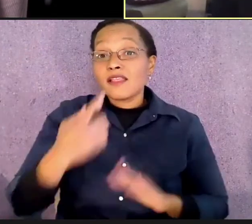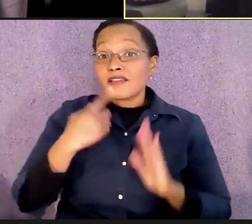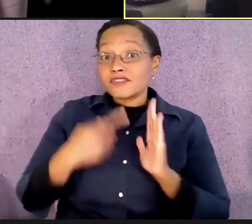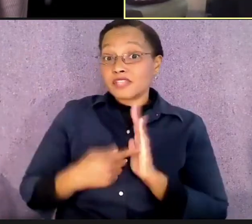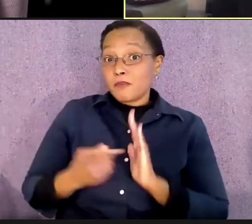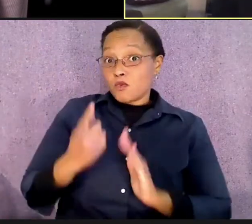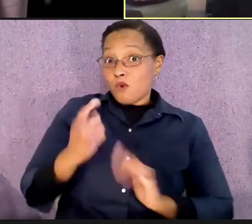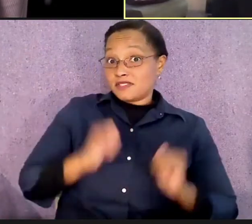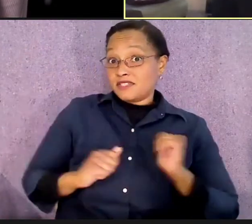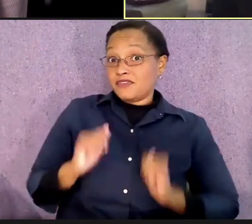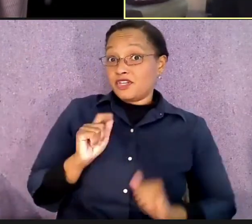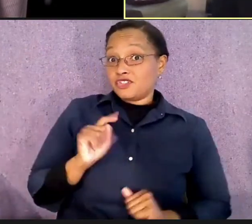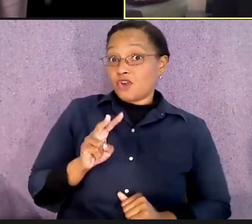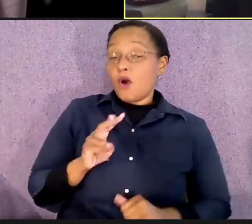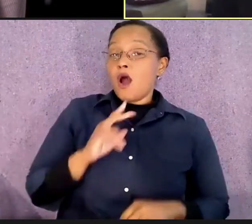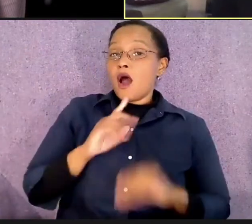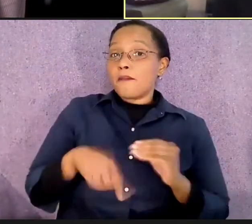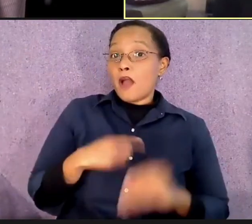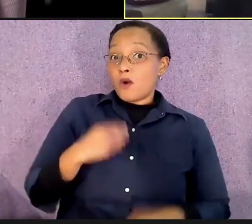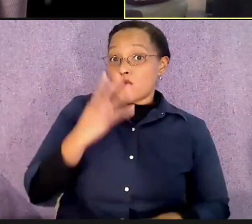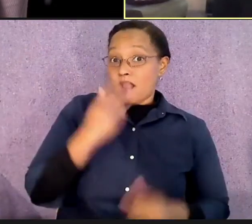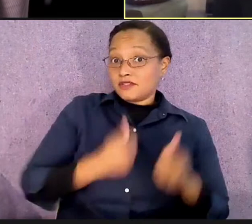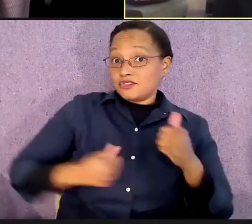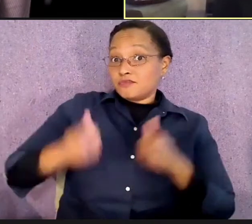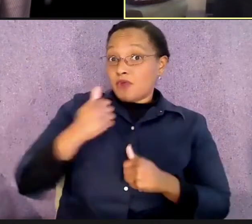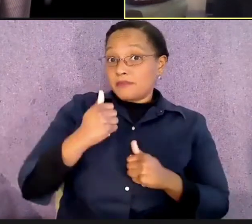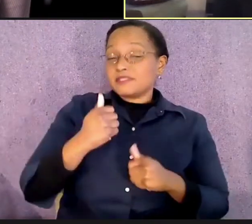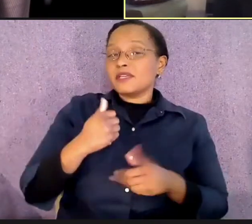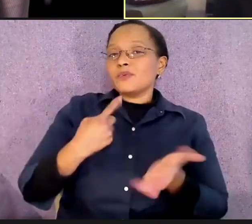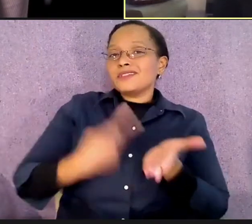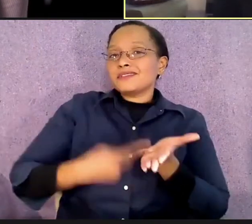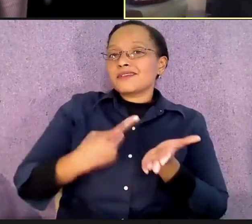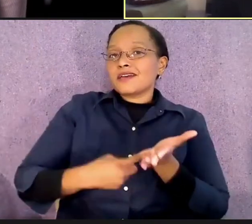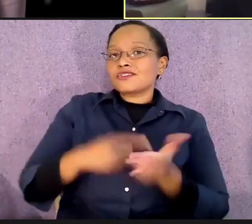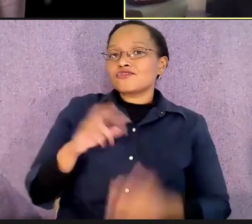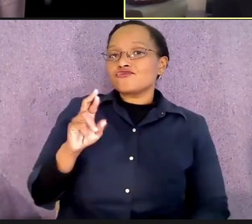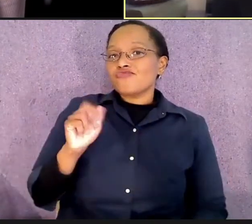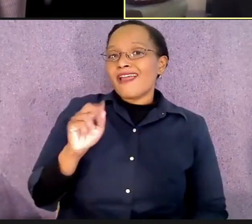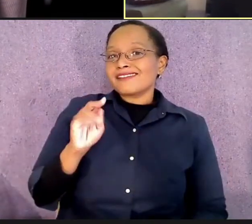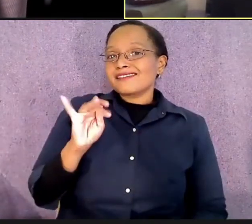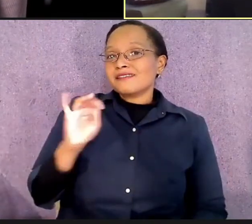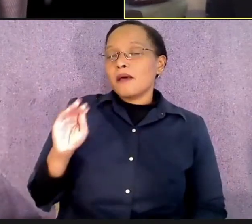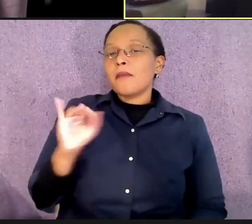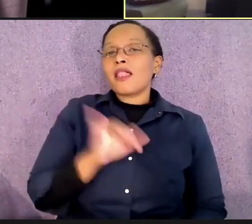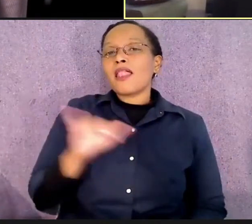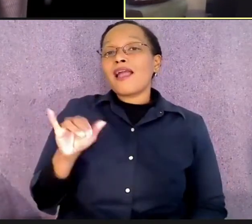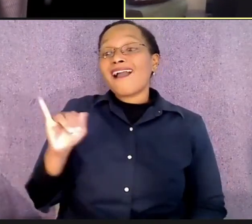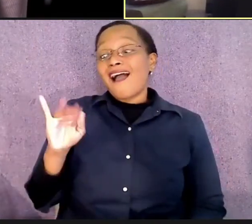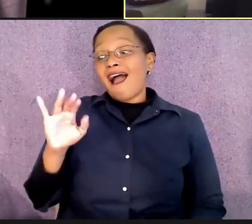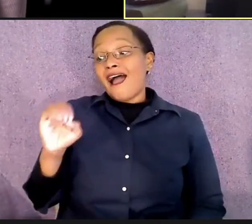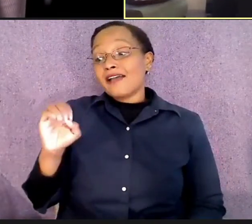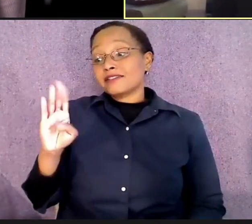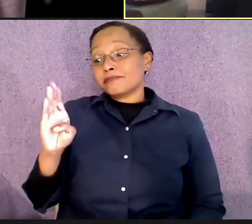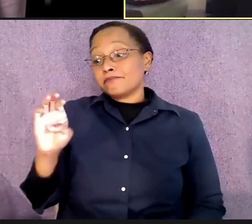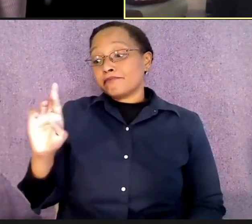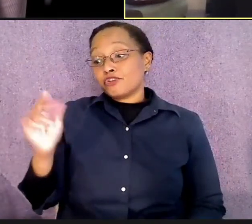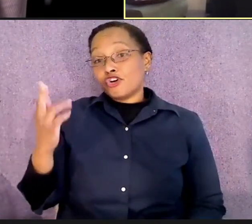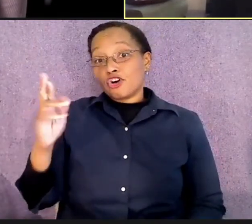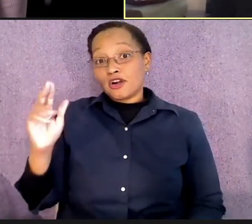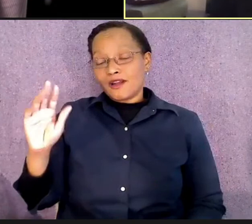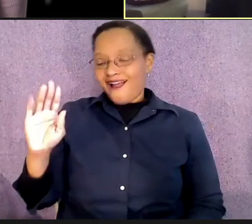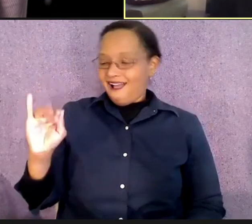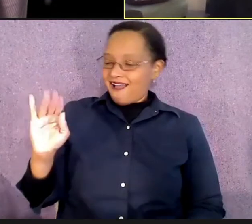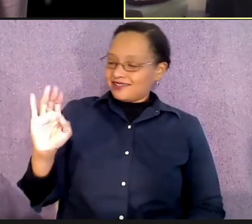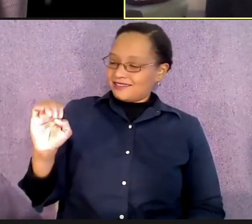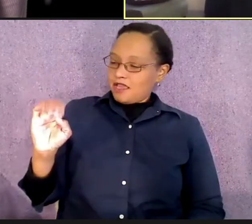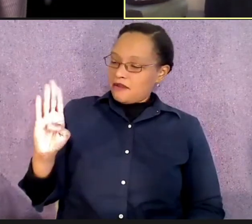as if it was or of racism as if it's an iceberg. Mm-hmm. That graphic has been used a lot by